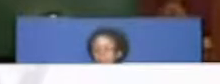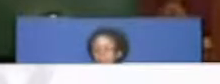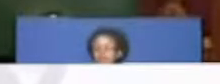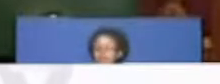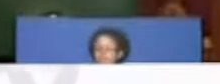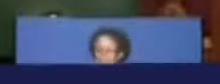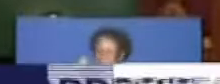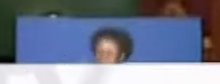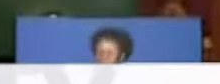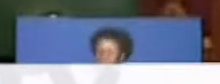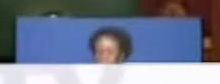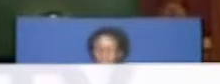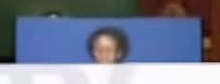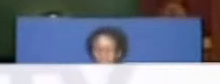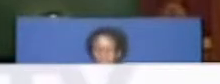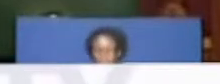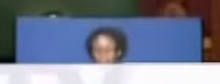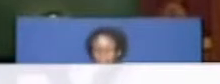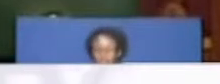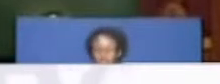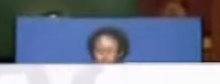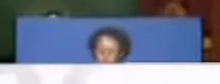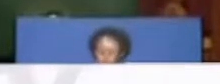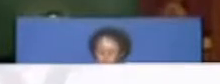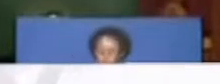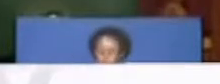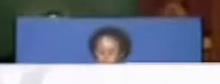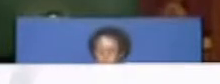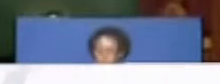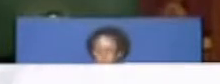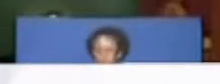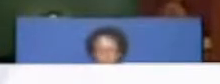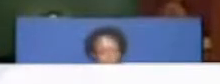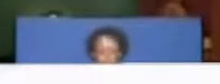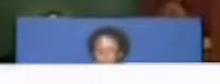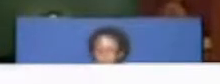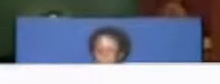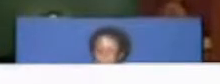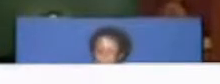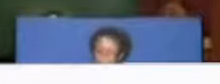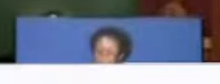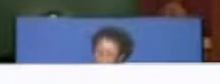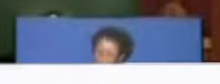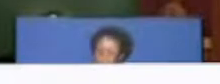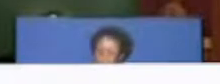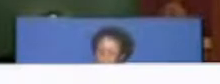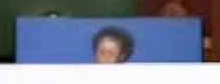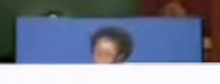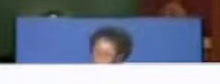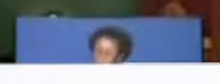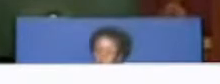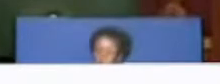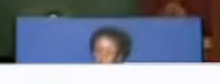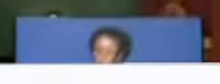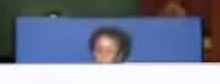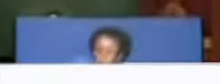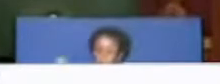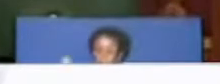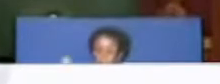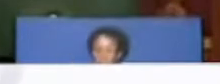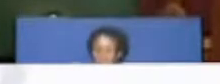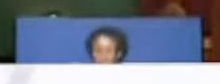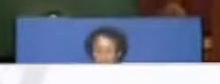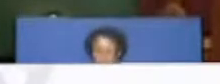admit that the COVID pandemic revitalized its energy. Whenever we gathered as a summit during